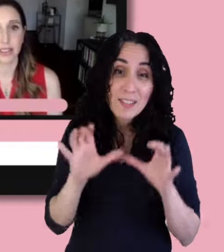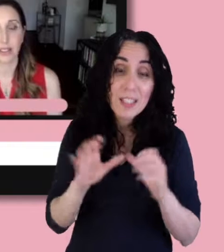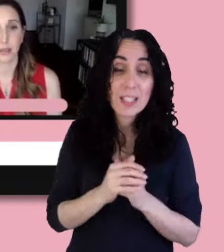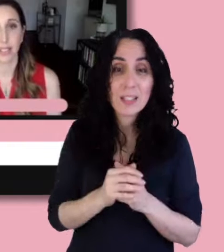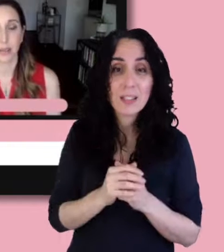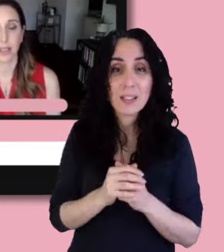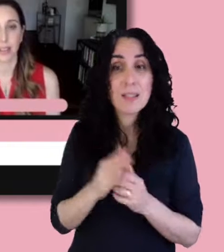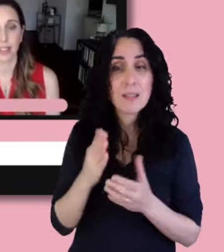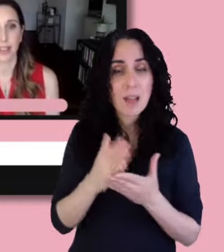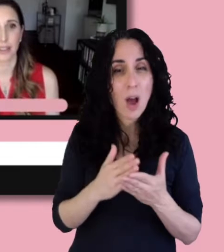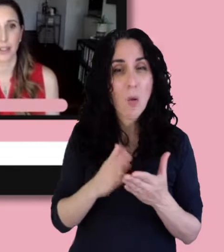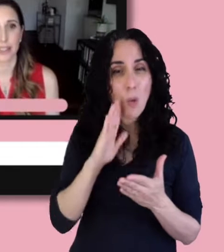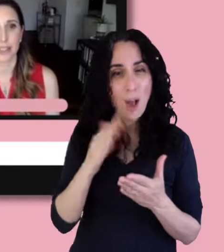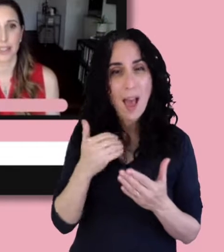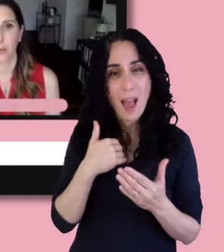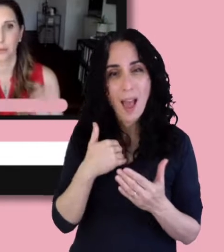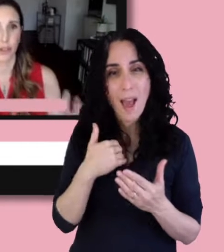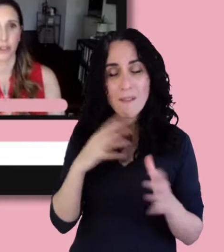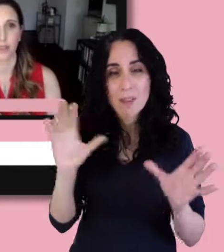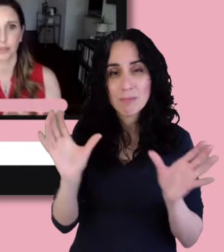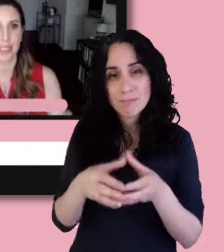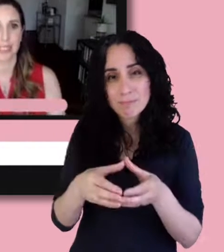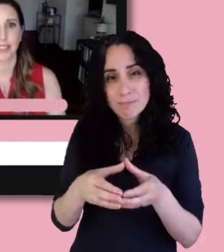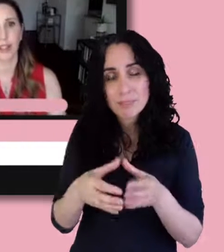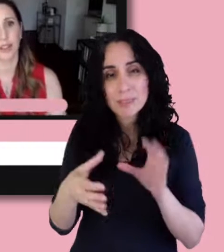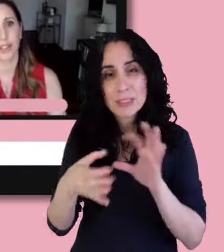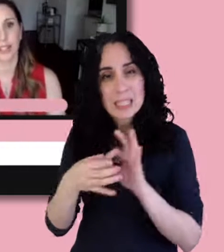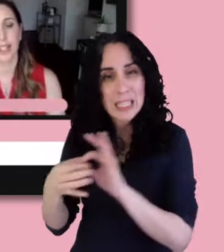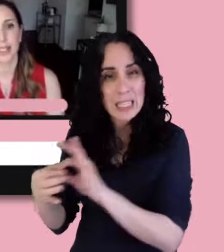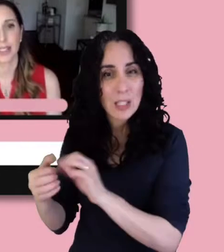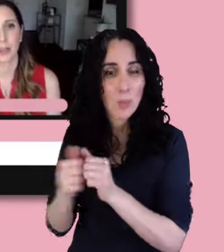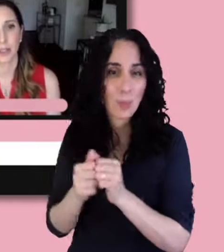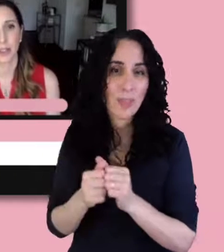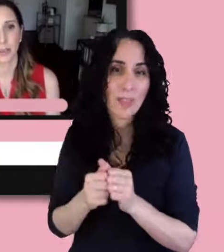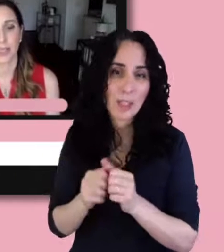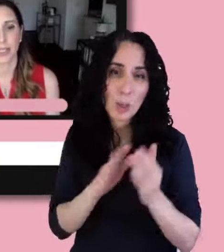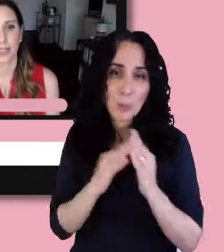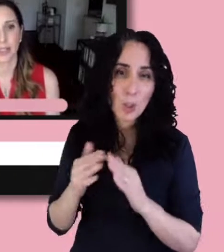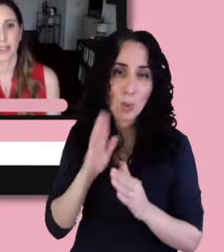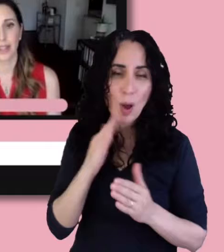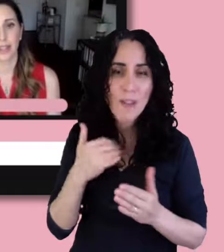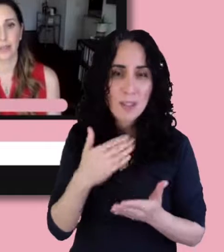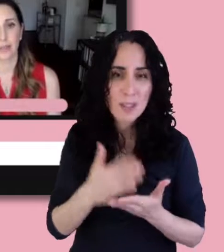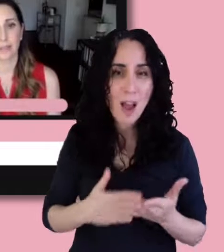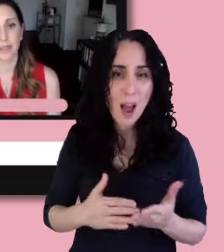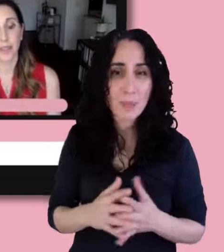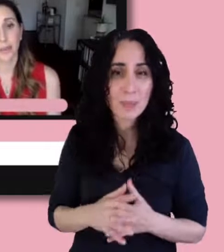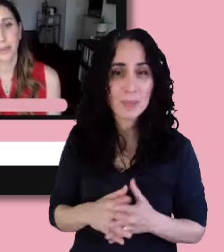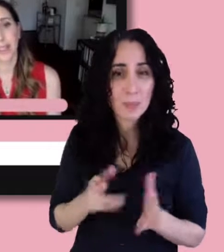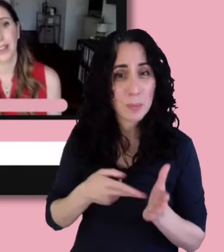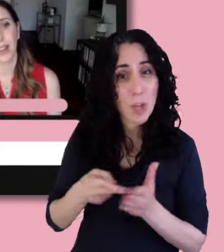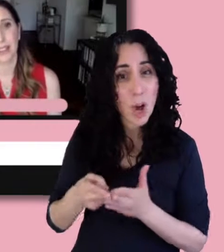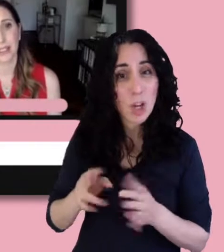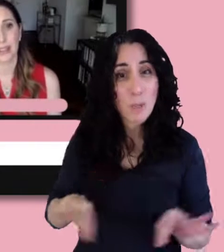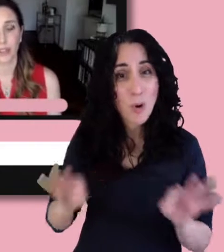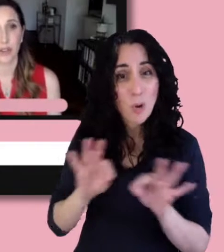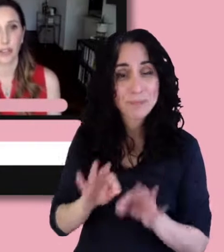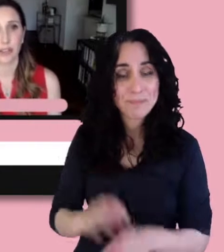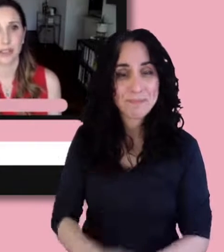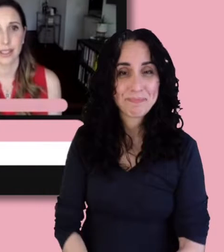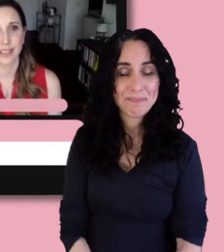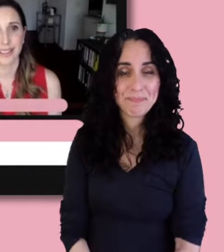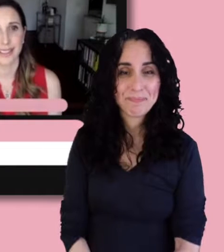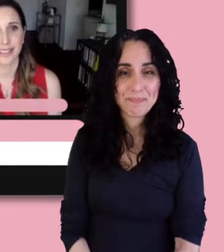At least some camps on here are doing some version of getting together and connecting with the community. Can I? Being honest,